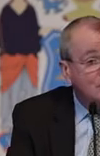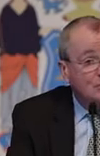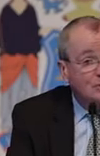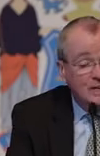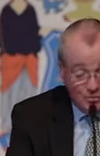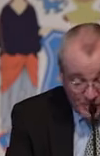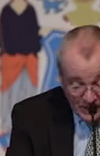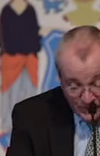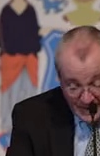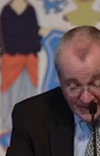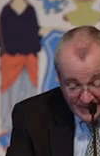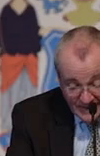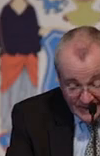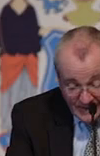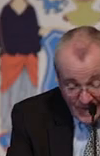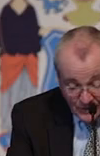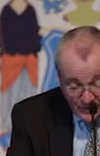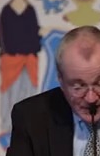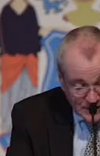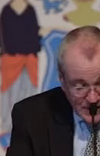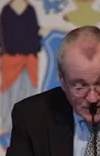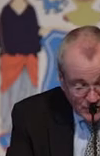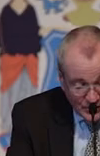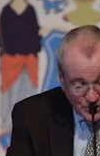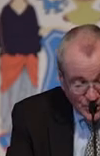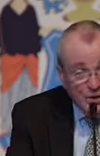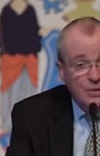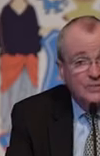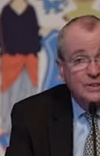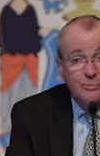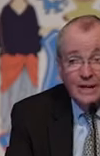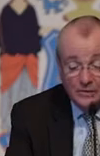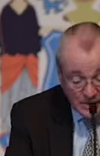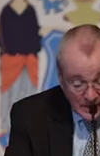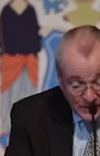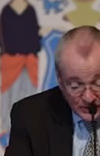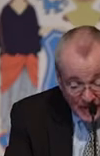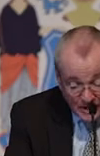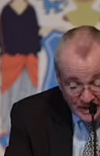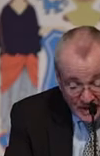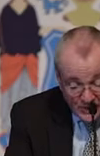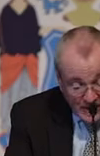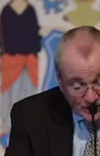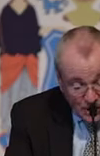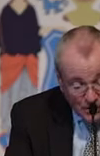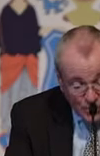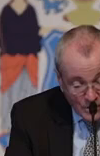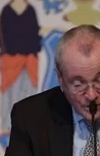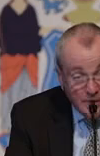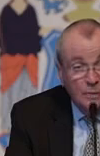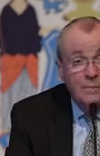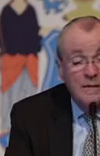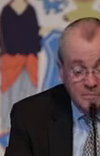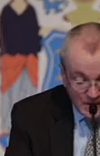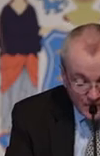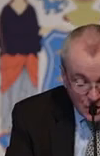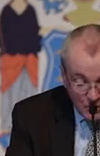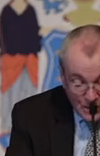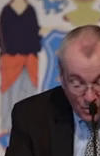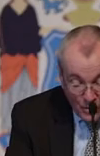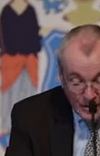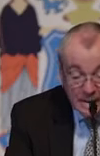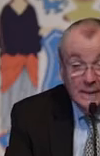amazing to see a space like the Atlantic City Convention Center turned into a field medical station. And I thank the hard work of the women and men